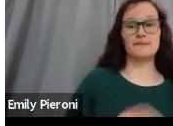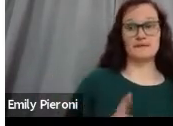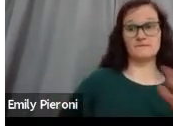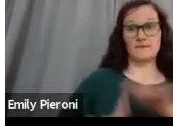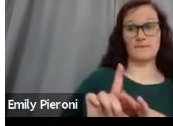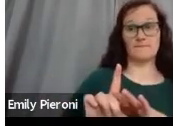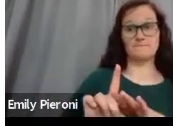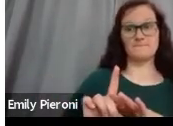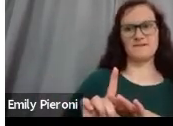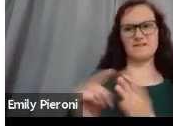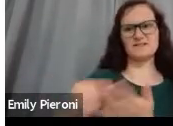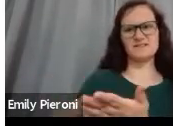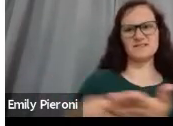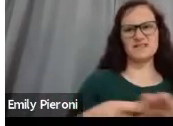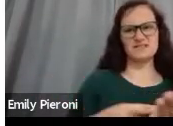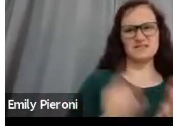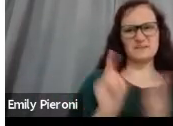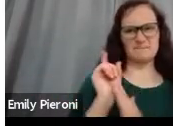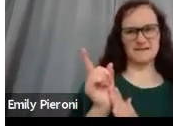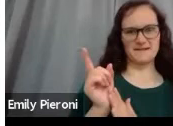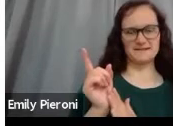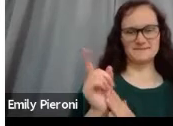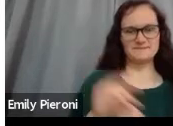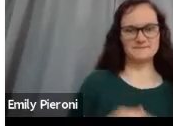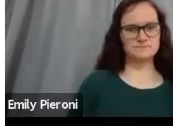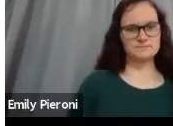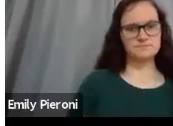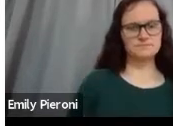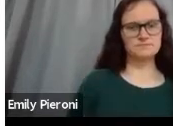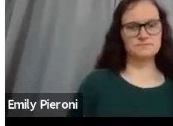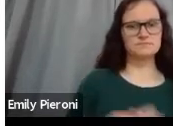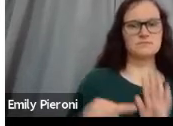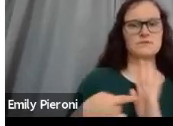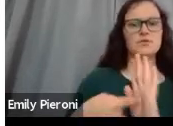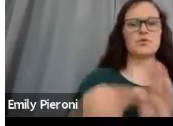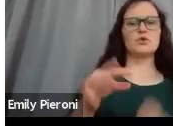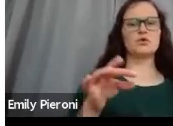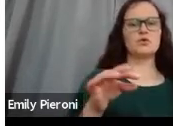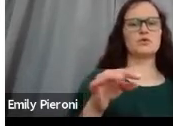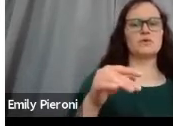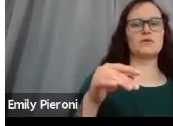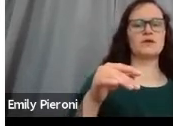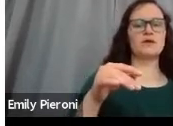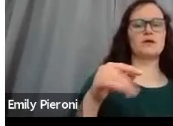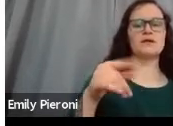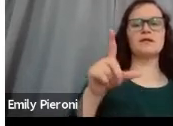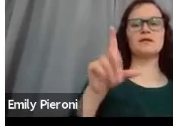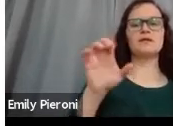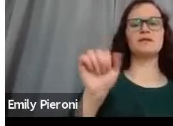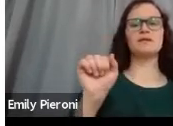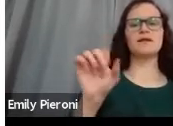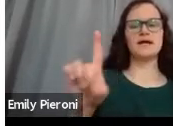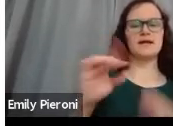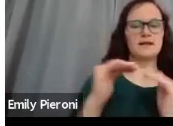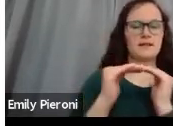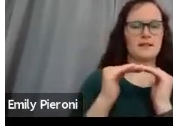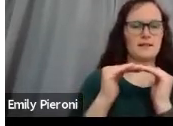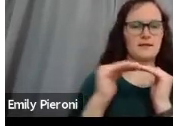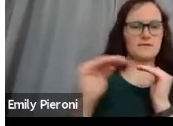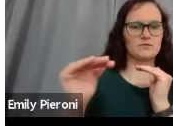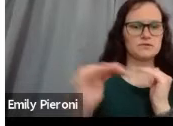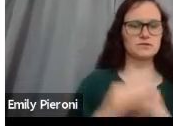into those in a little bit. But just to show you real quick, like the lead levels here, these are the EPA rules